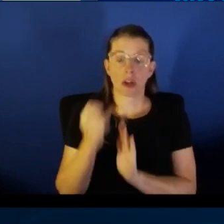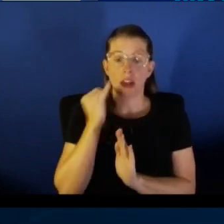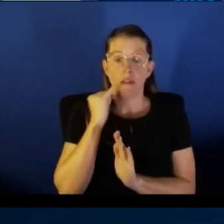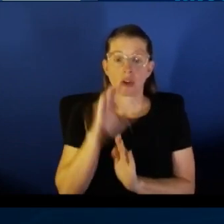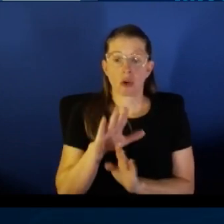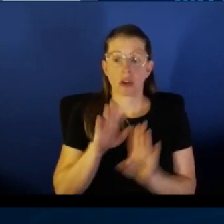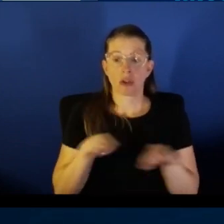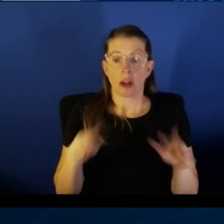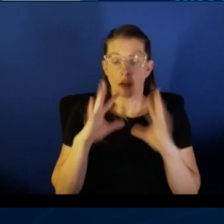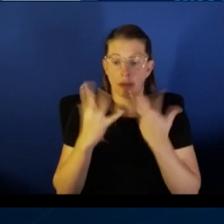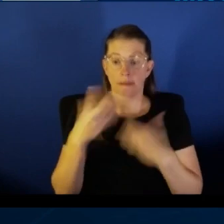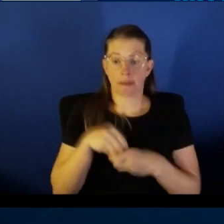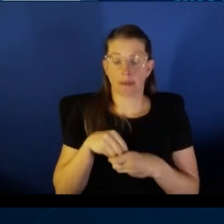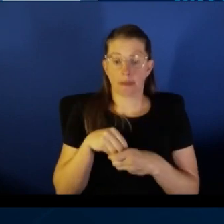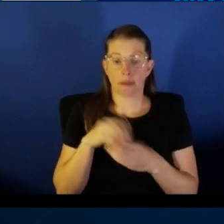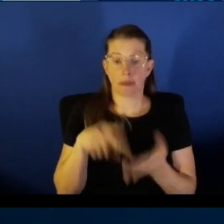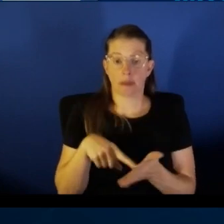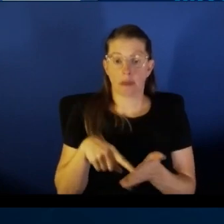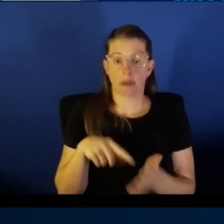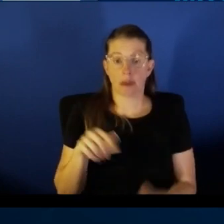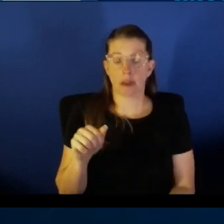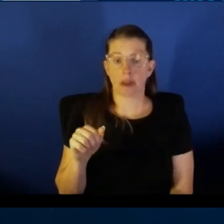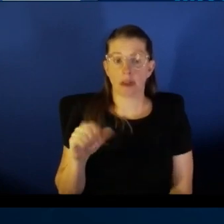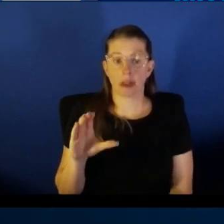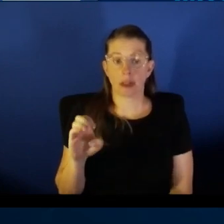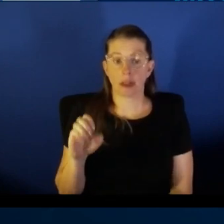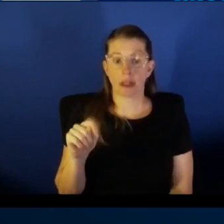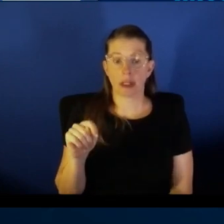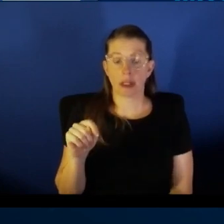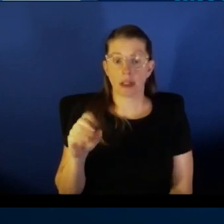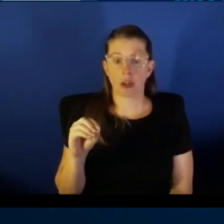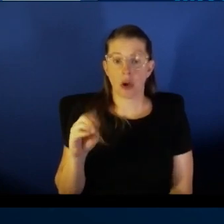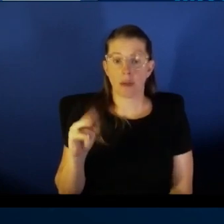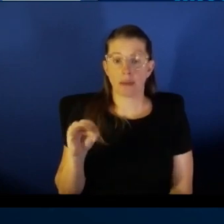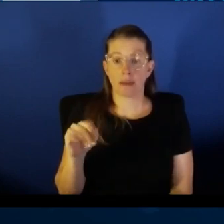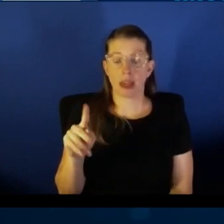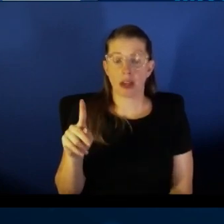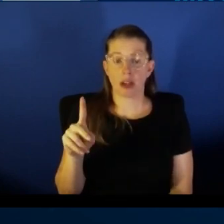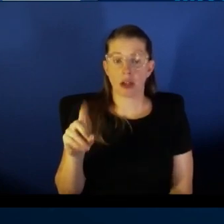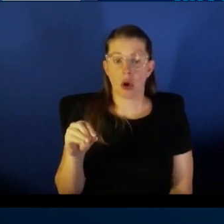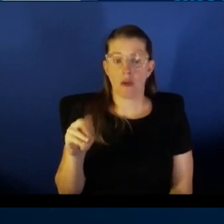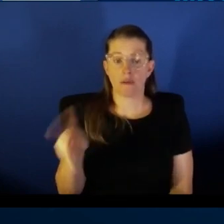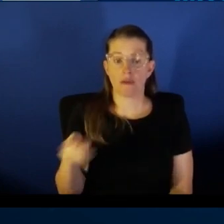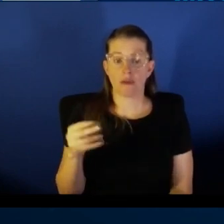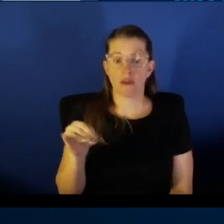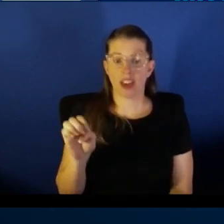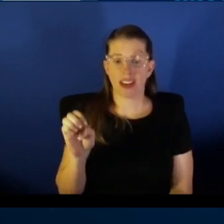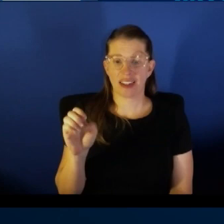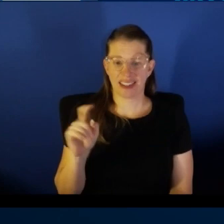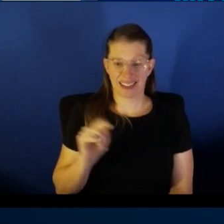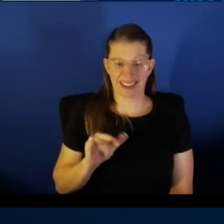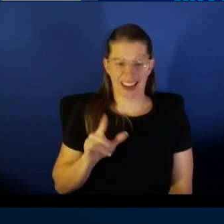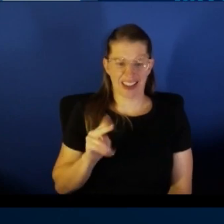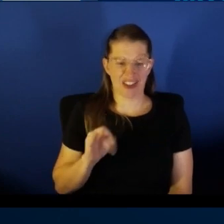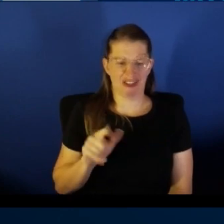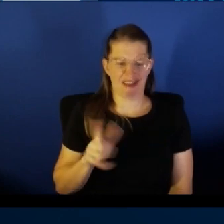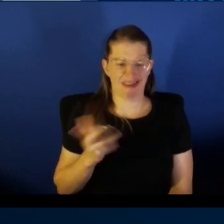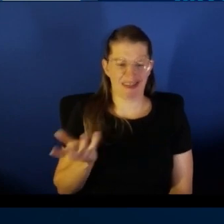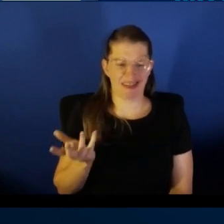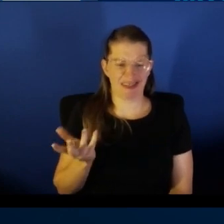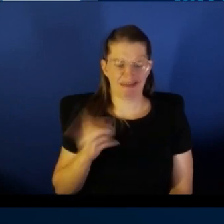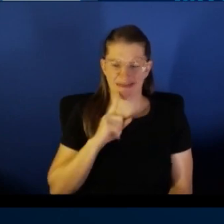to acetaminophen, which we all give our kids. I mean, isn't that Tylenol, fever reducer? Is that